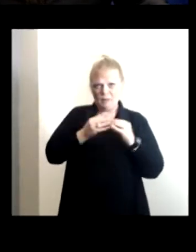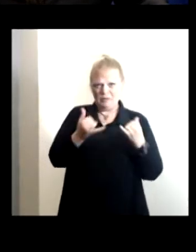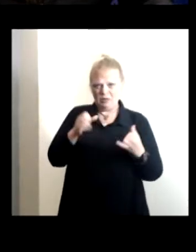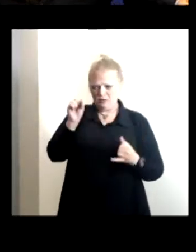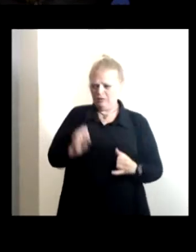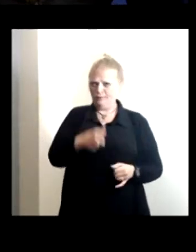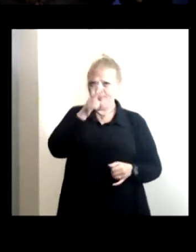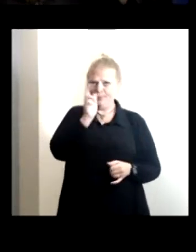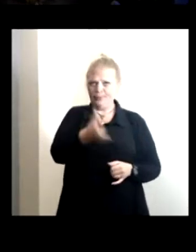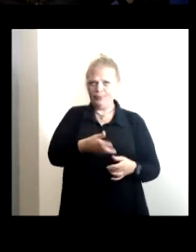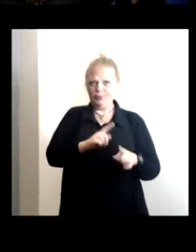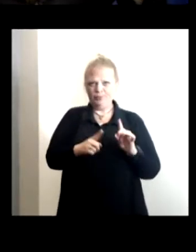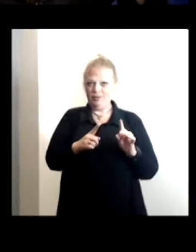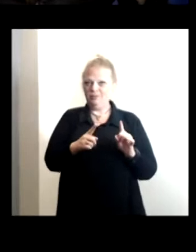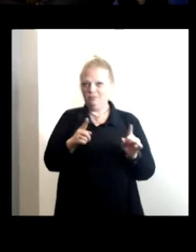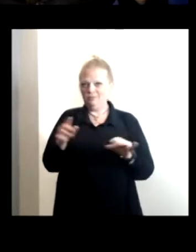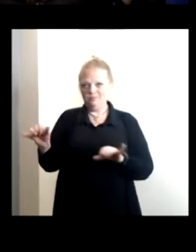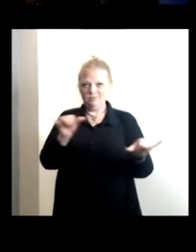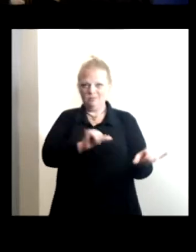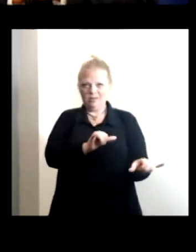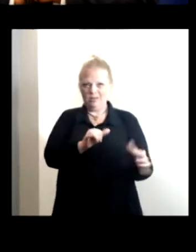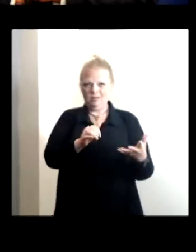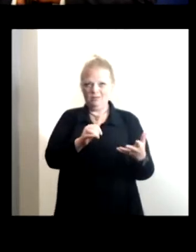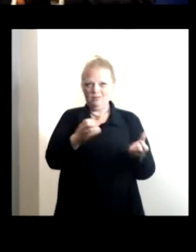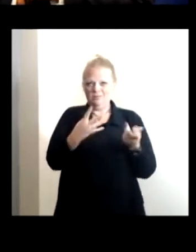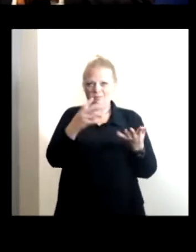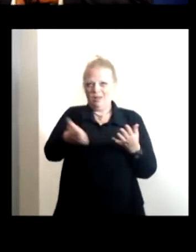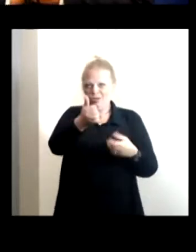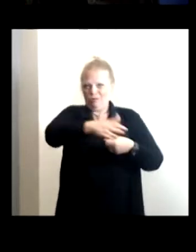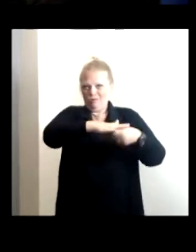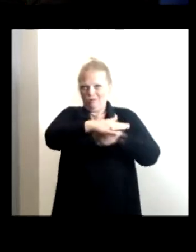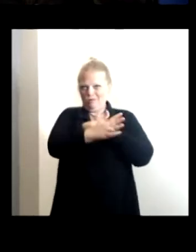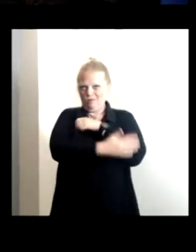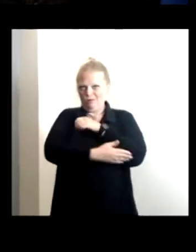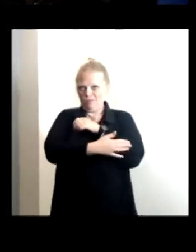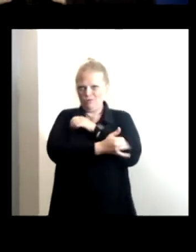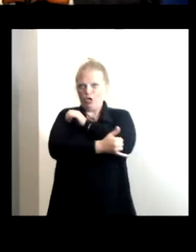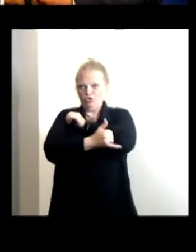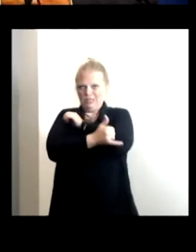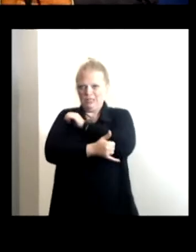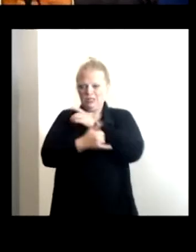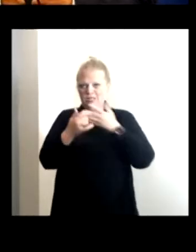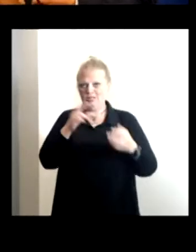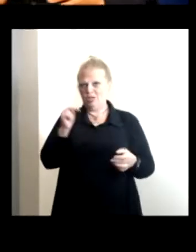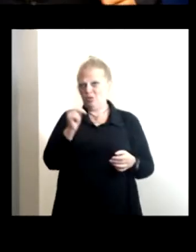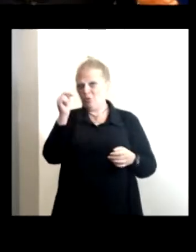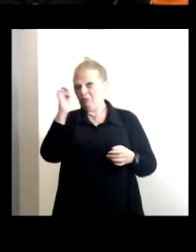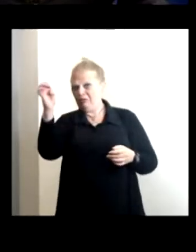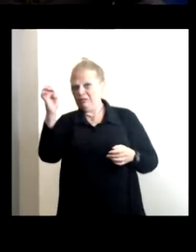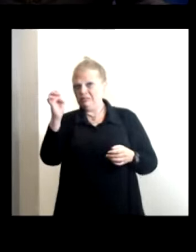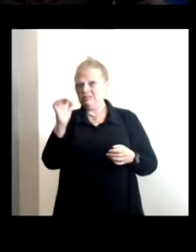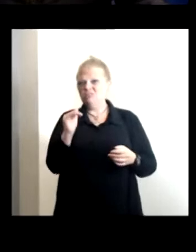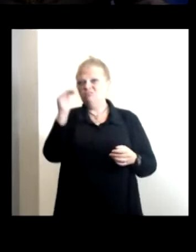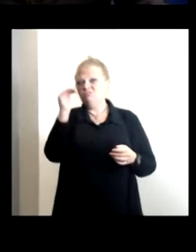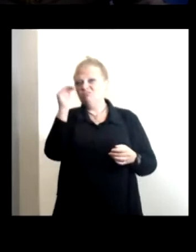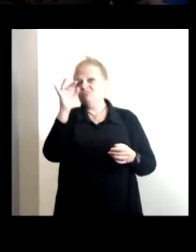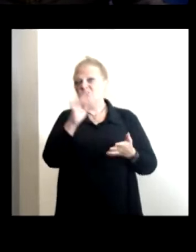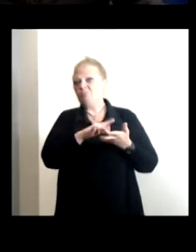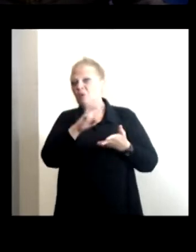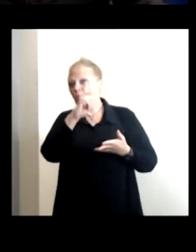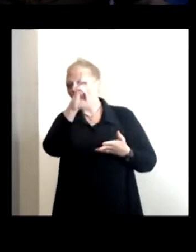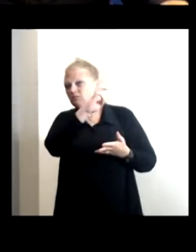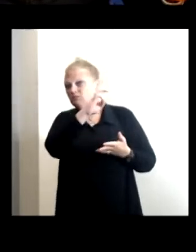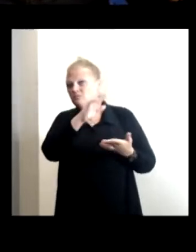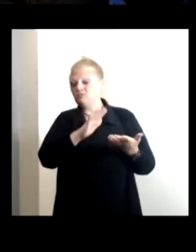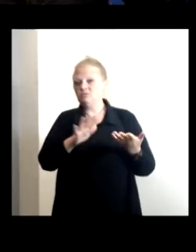doing poorly, but so is a lot of other parts of the country. Truthfully, the Northeast and the Upper Midwest still has the